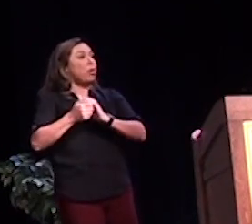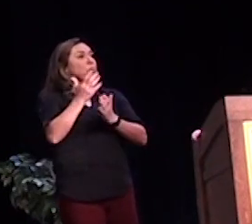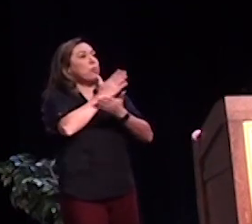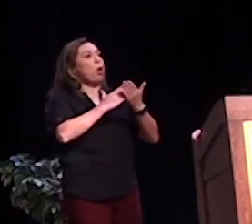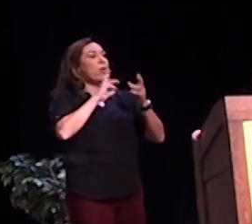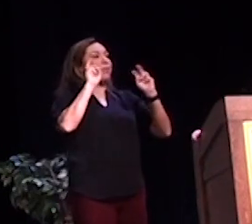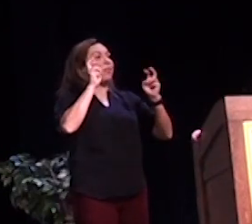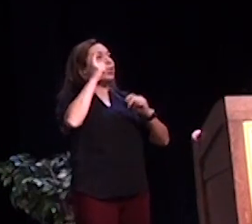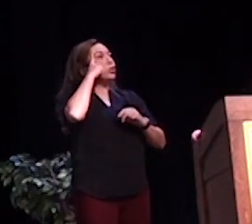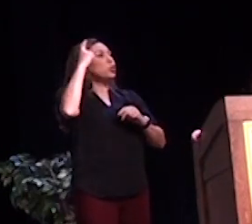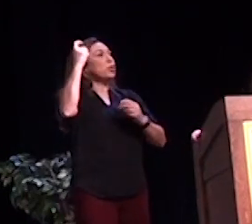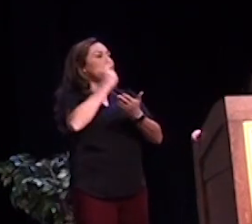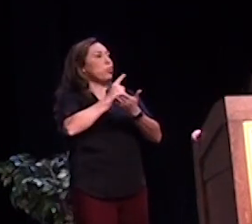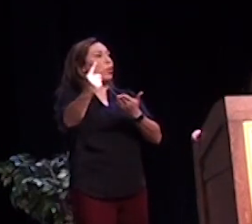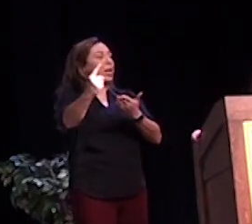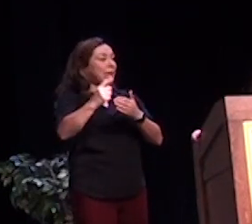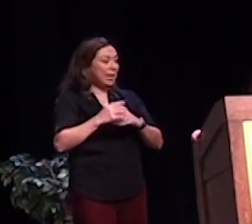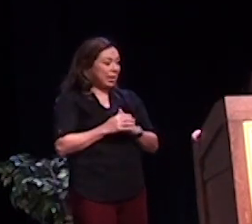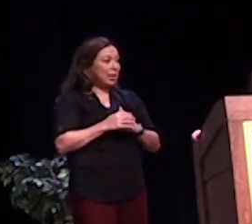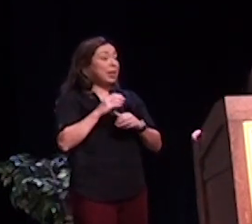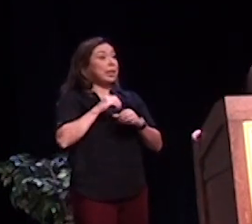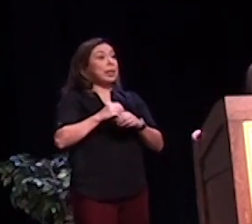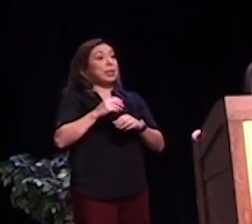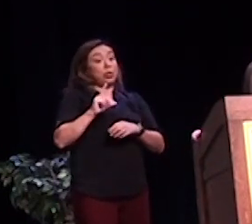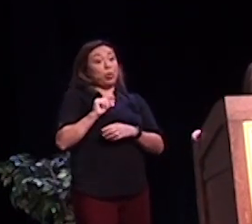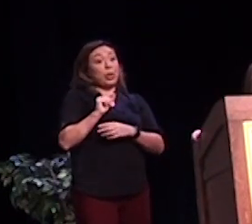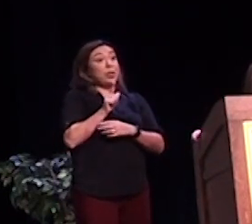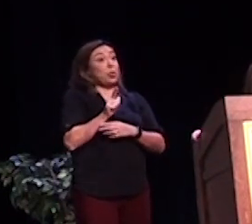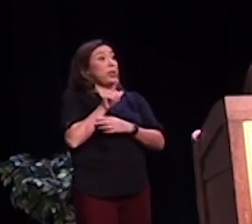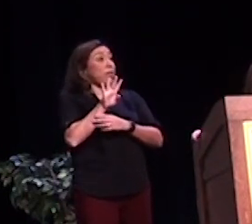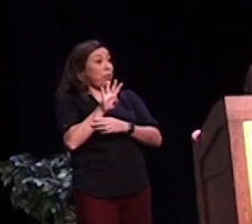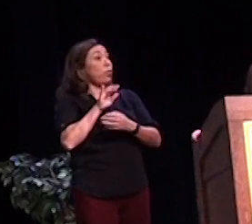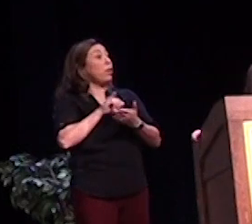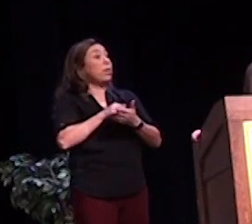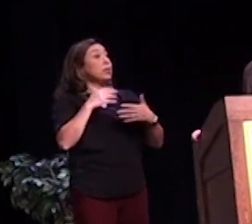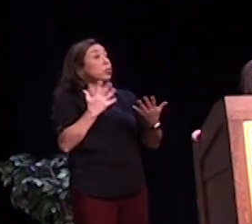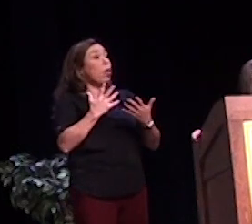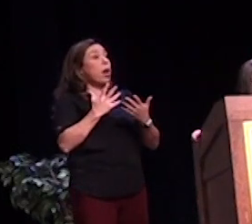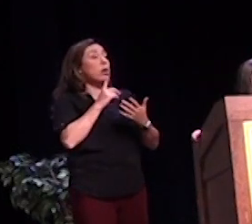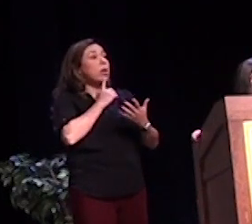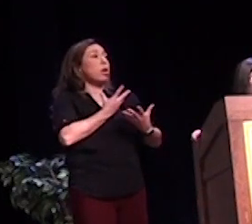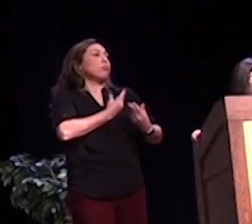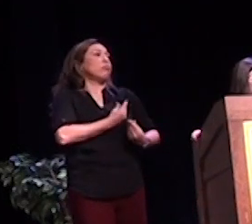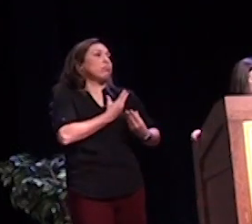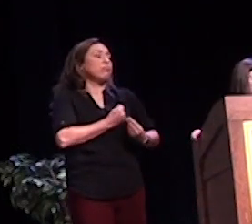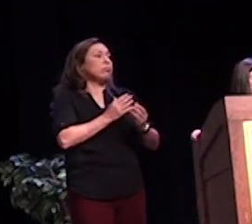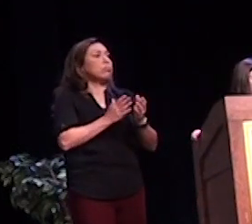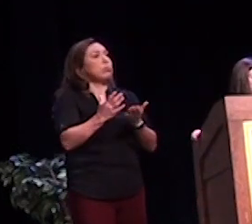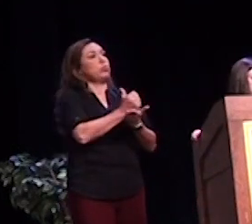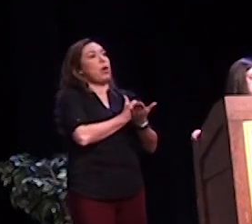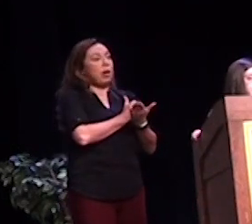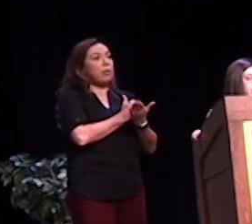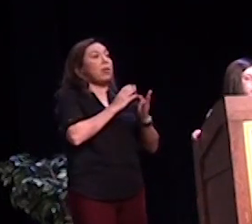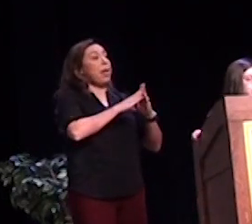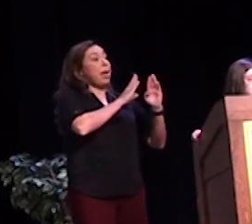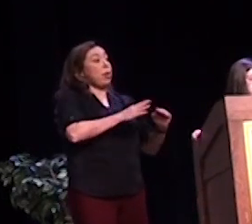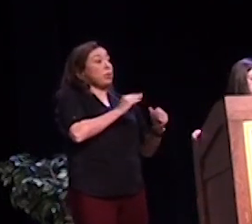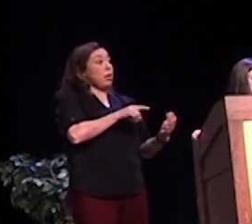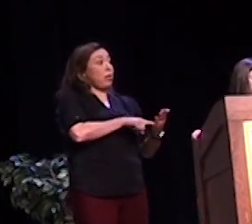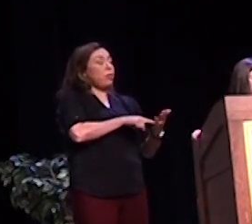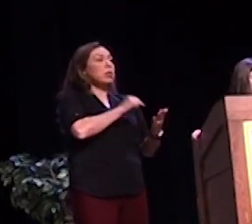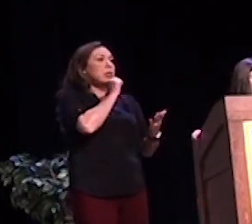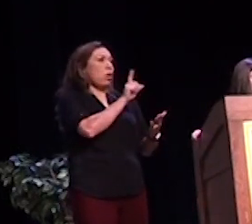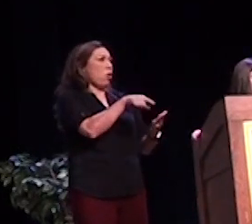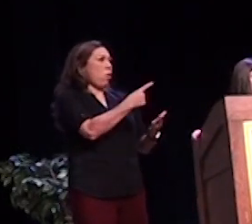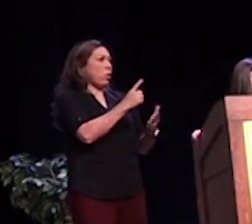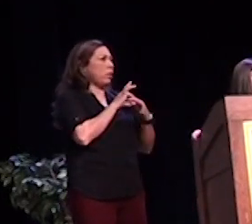Dream Week. Dream Week's theme in 2024 is the Compassion Drive. So housing affordability is not just about a cost